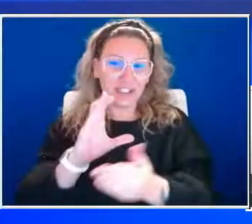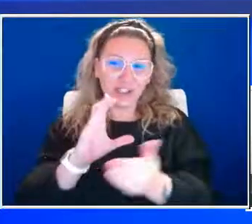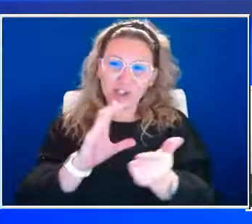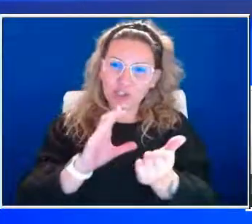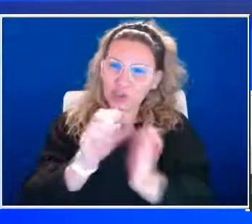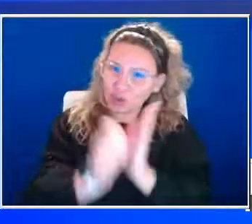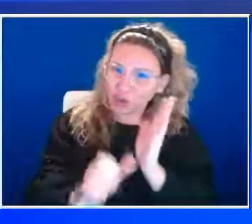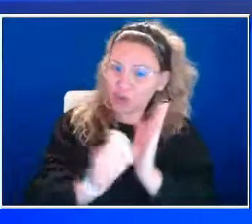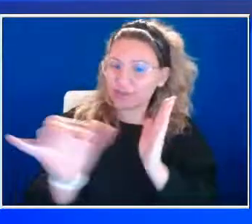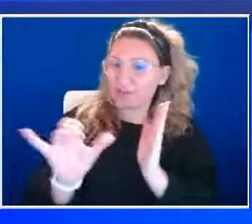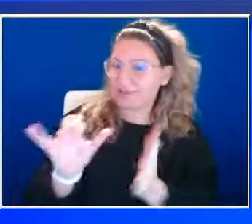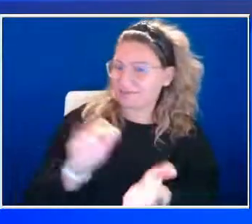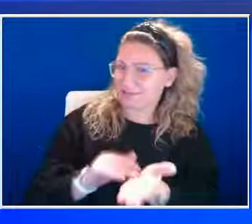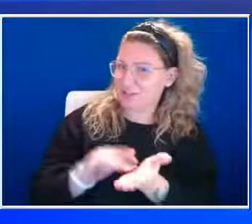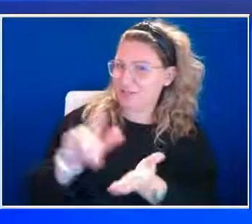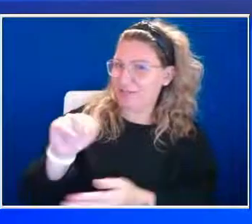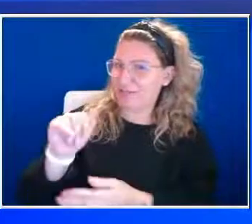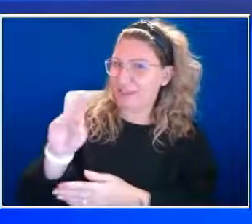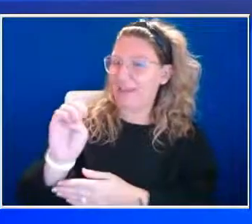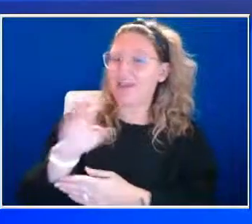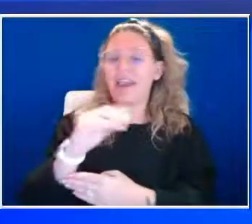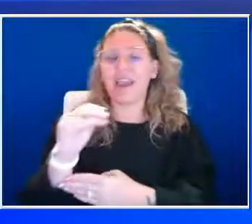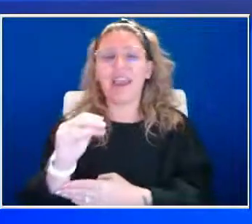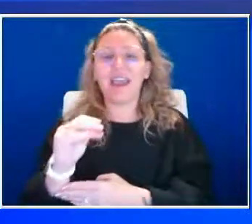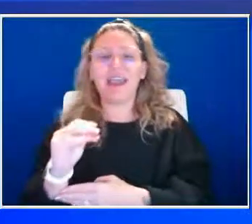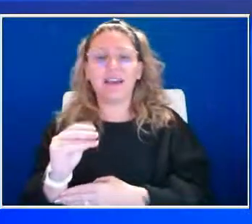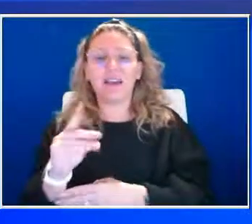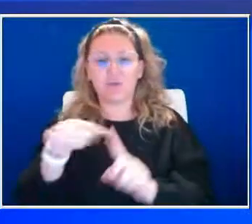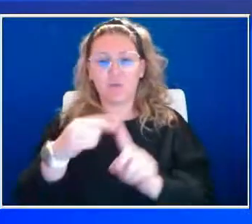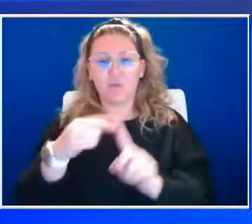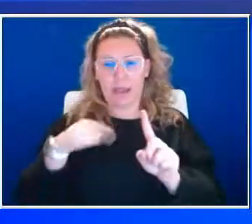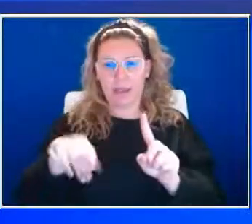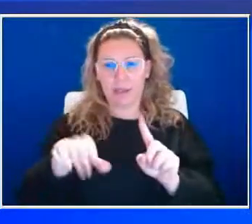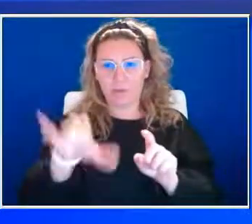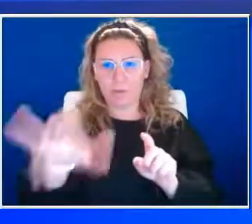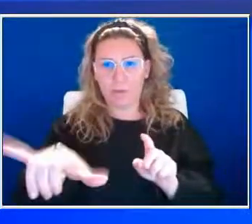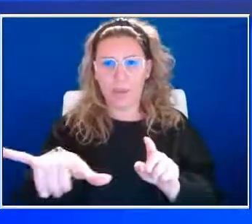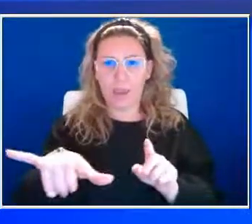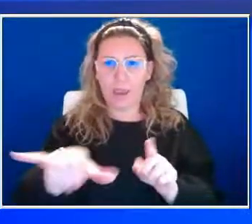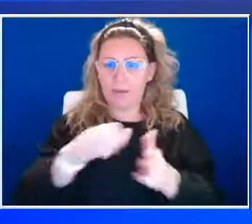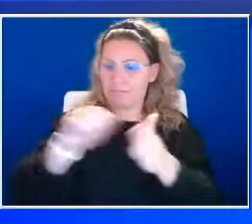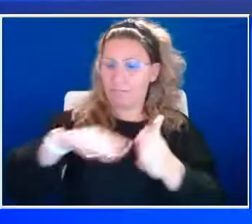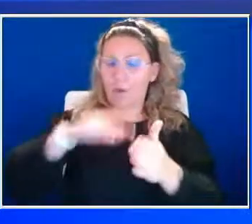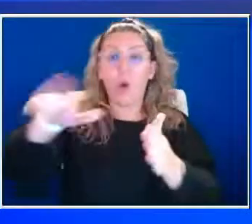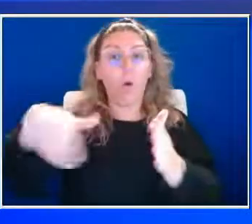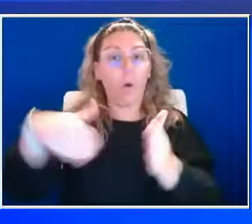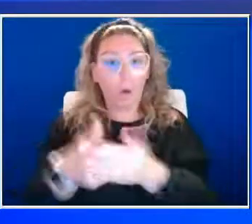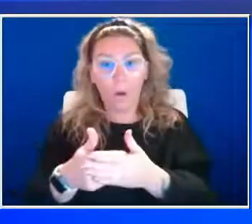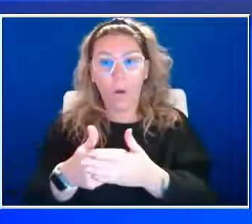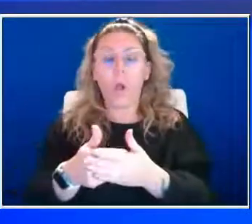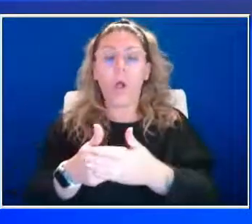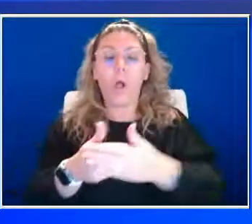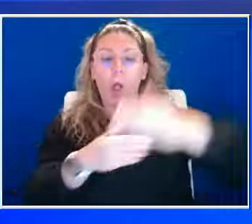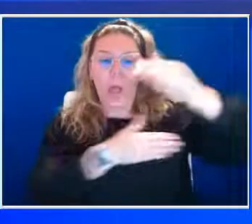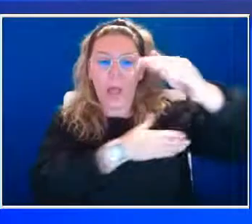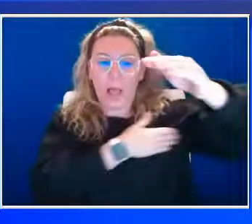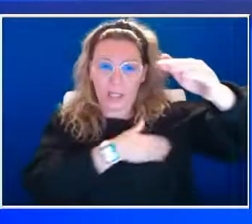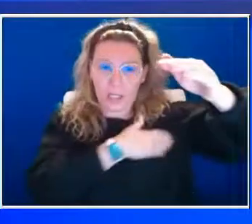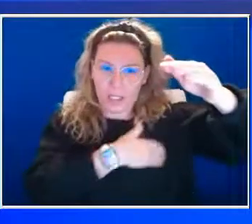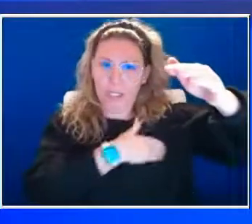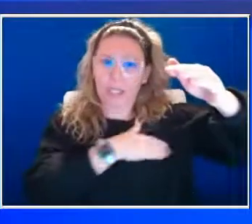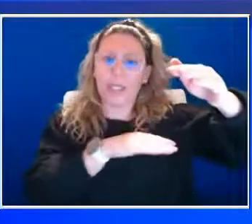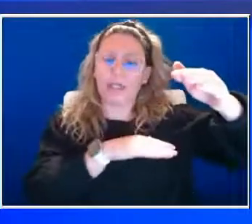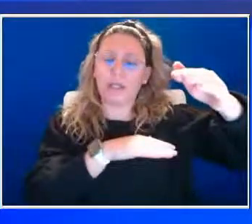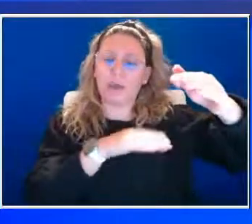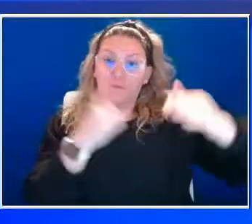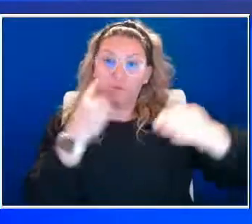cancer team. And so when I do the axillary lymph node dissection, meaning removing all the lymph nodes under the armpit, so for Melanie, because she